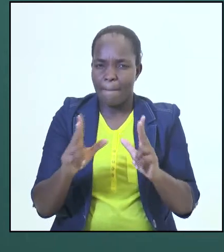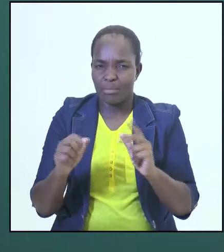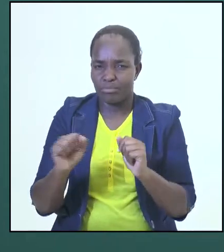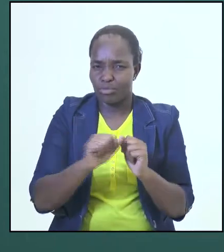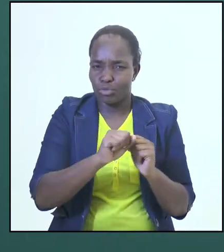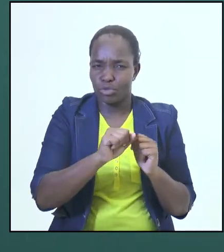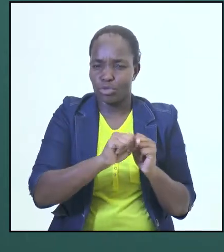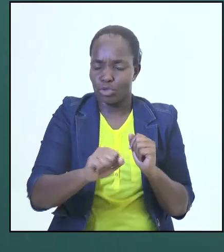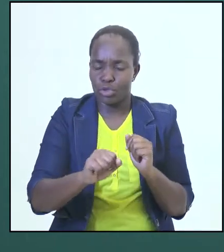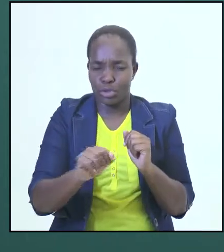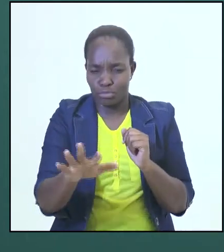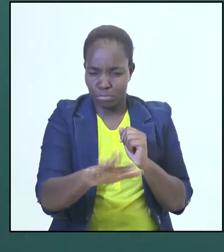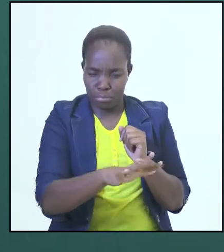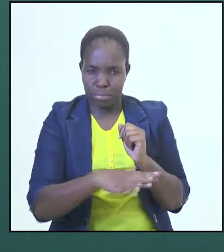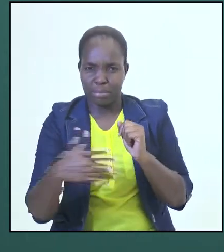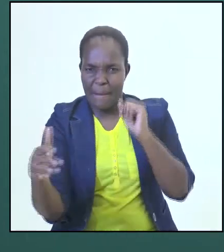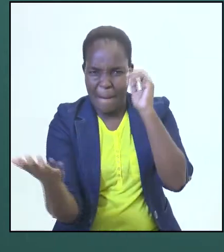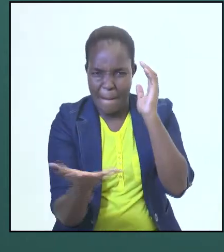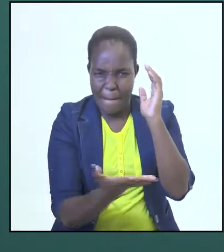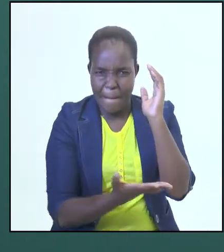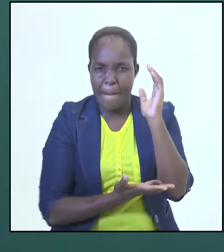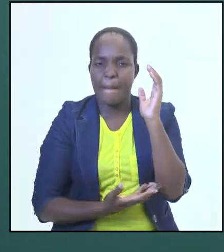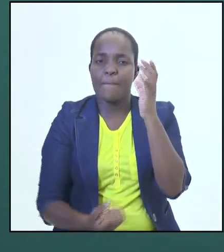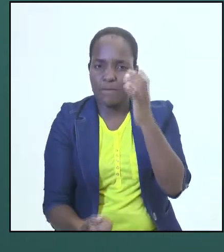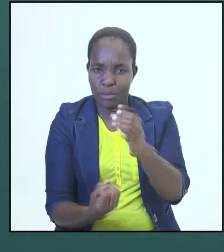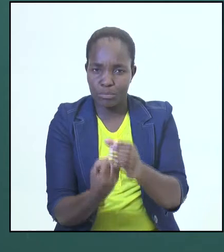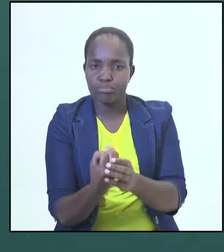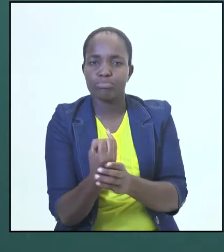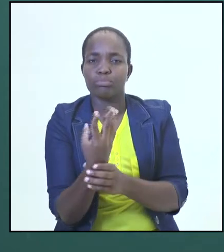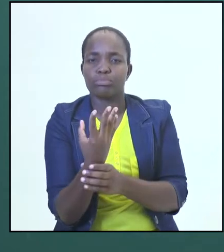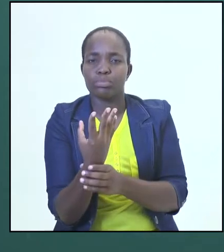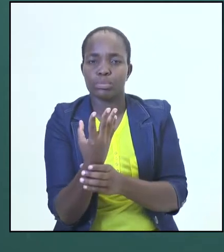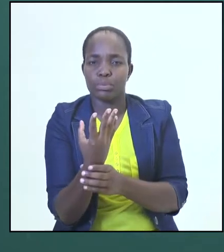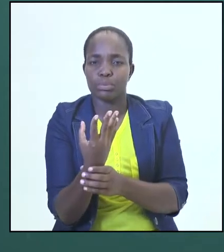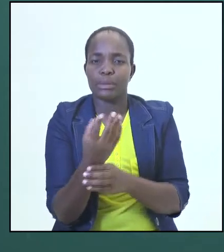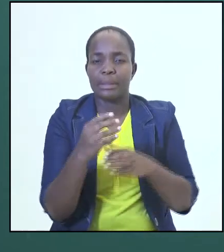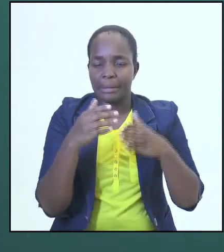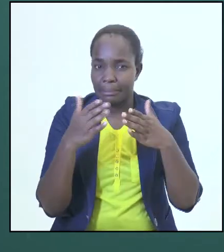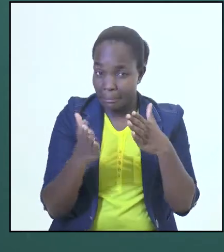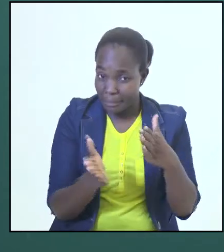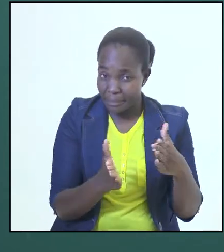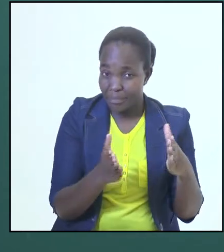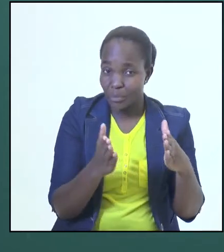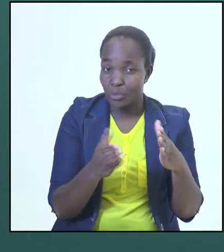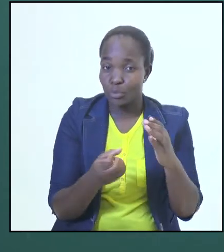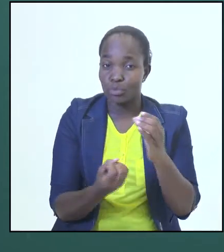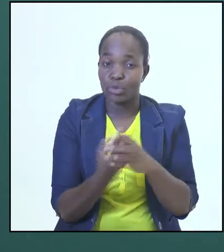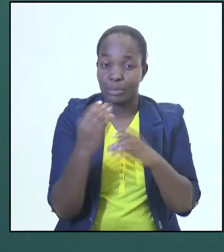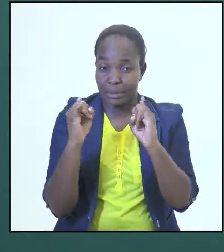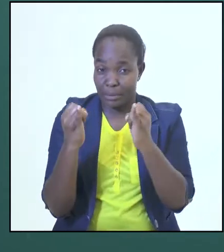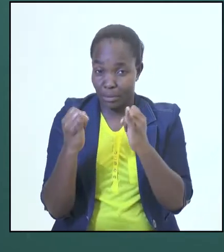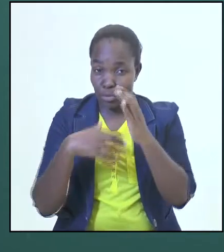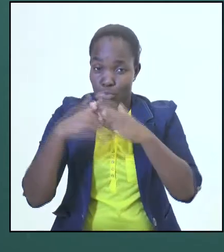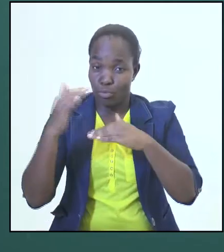of forests and plant crops. They clear land for town planning and for buildings. The hunters sometimes